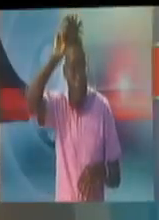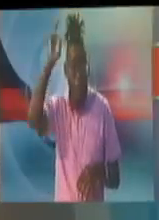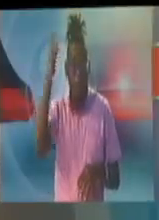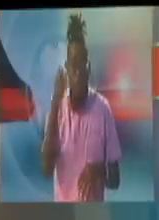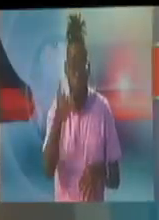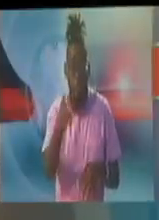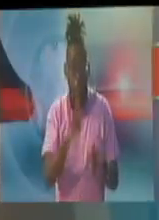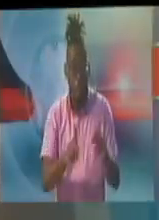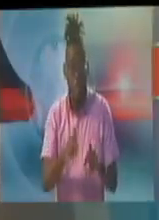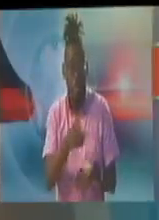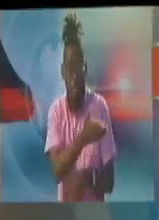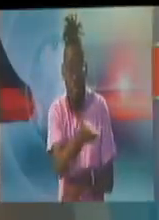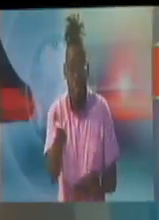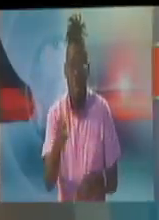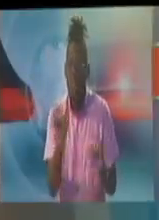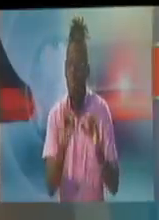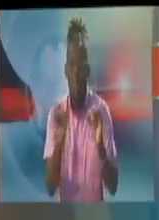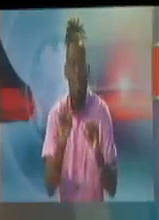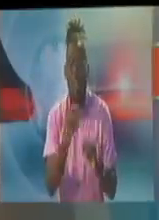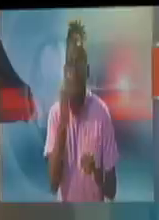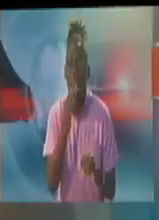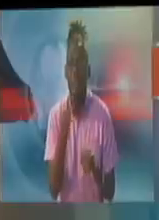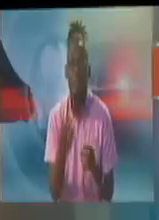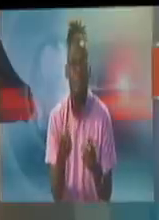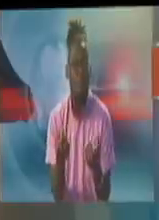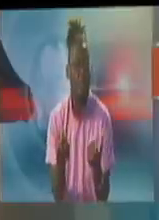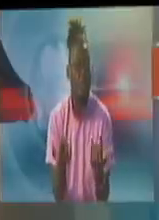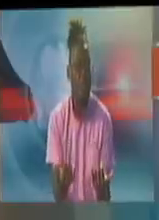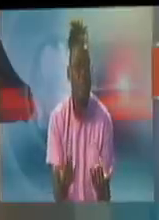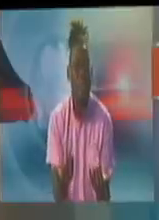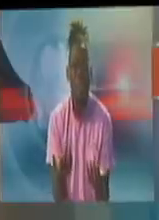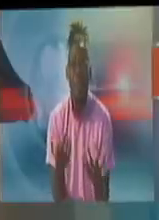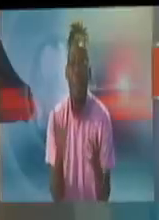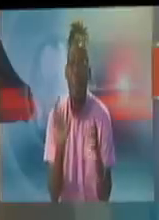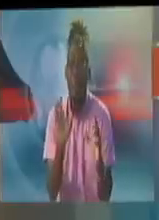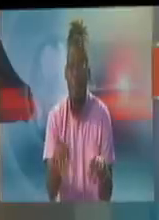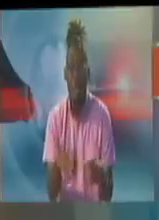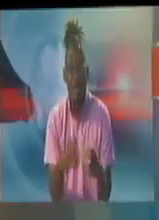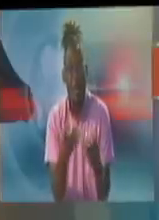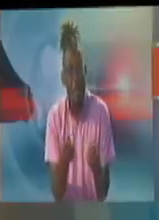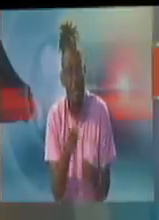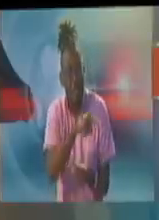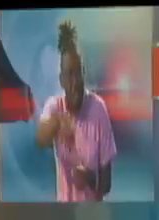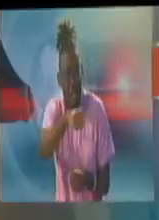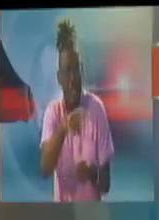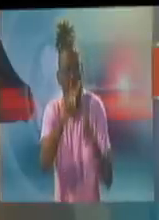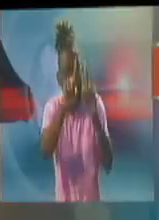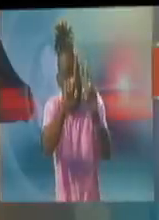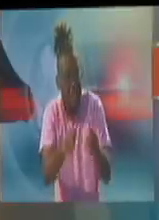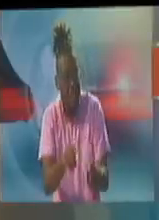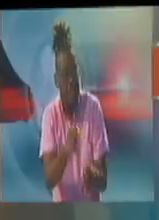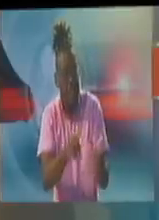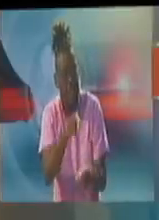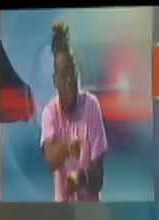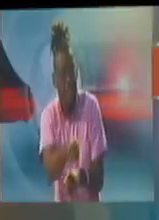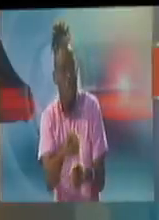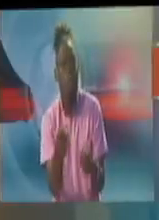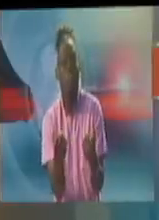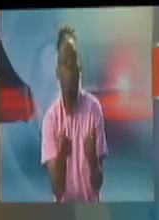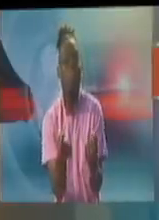Trinidad to send the kits to them. Can you just see if you can speed up the process and give me an update on what is taking place with them in